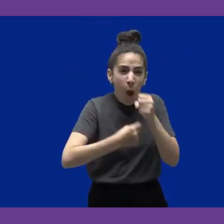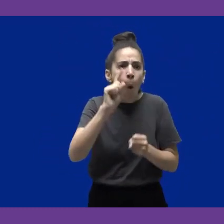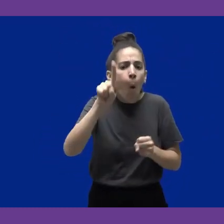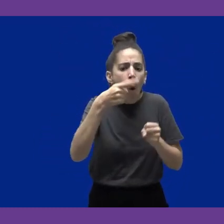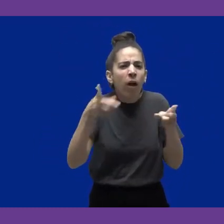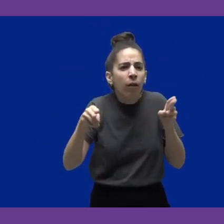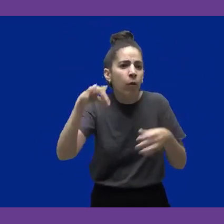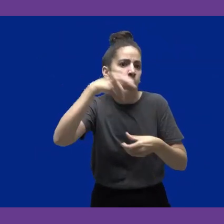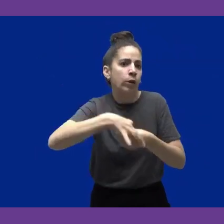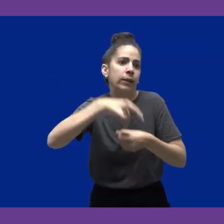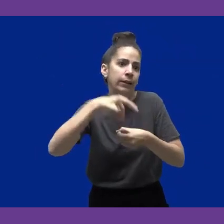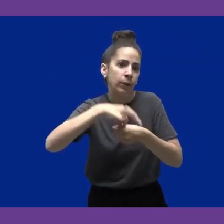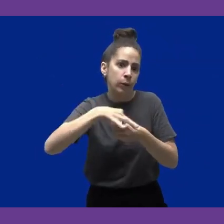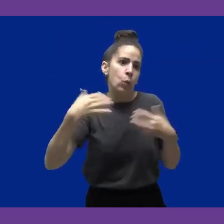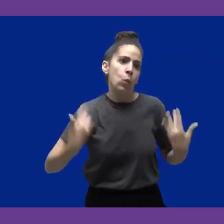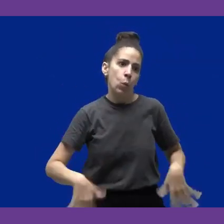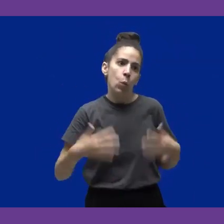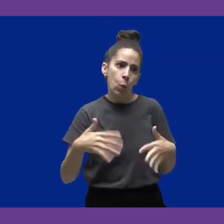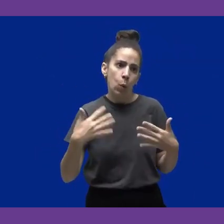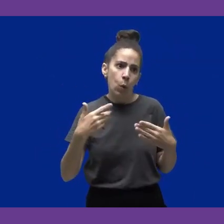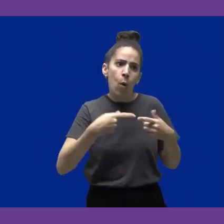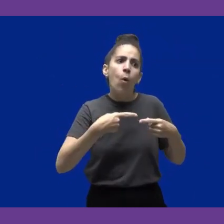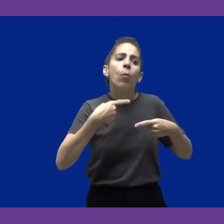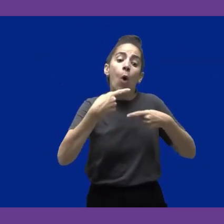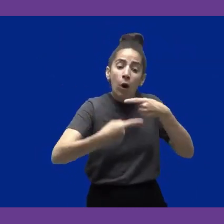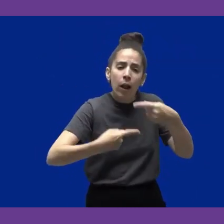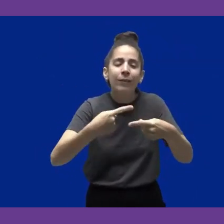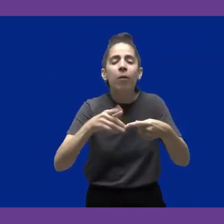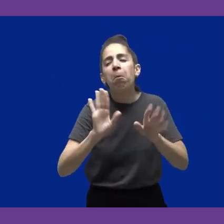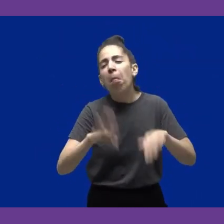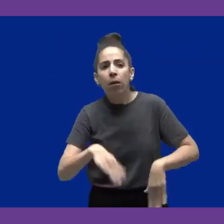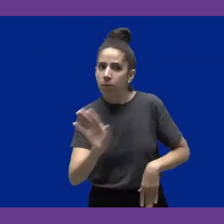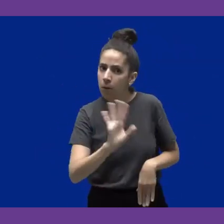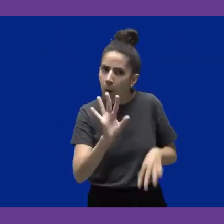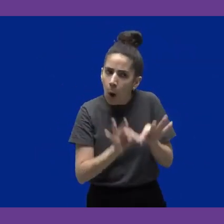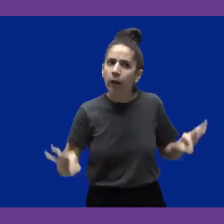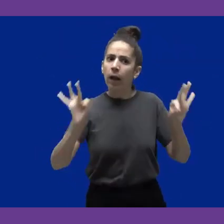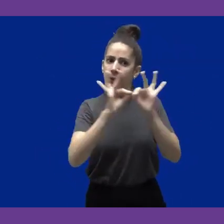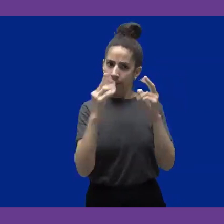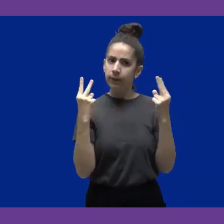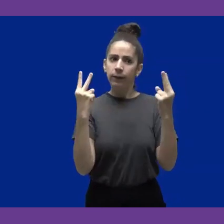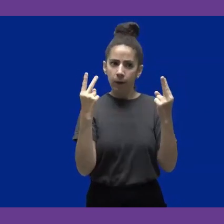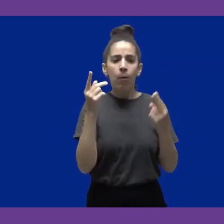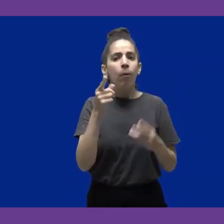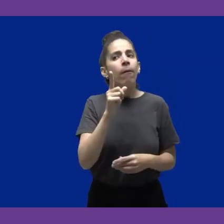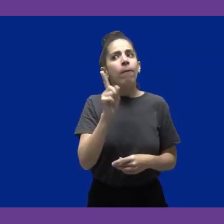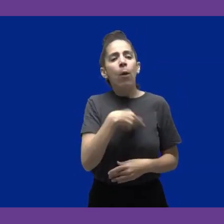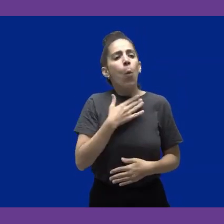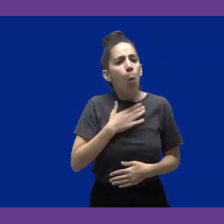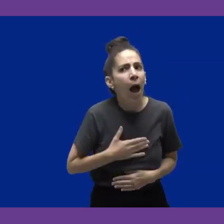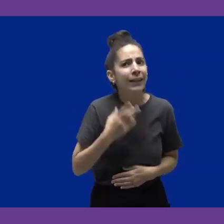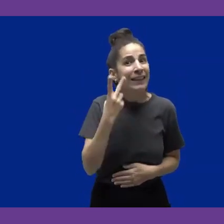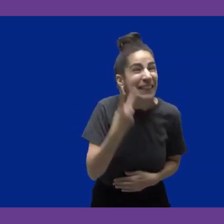we check that the countries are happy with what is selected, what is set there, and the national stakeholders